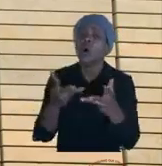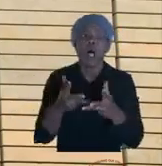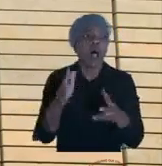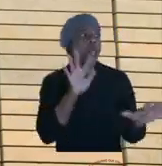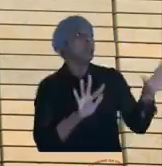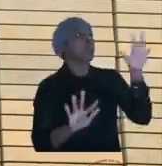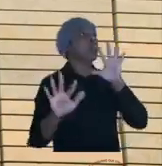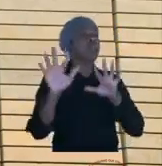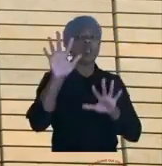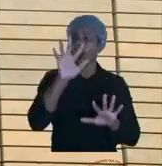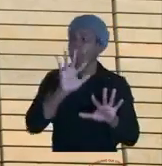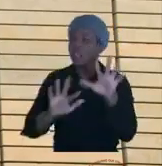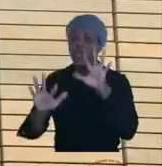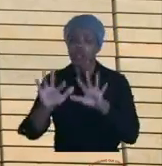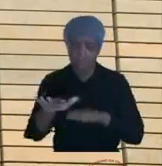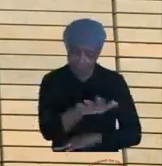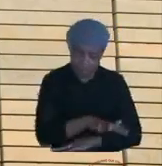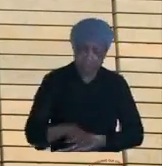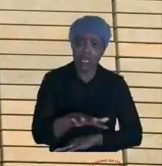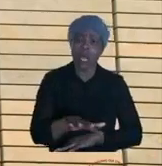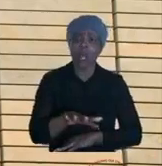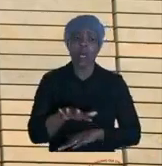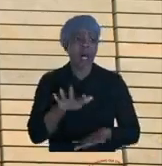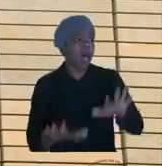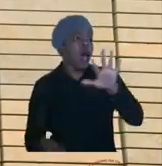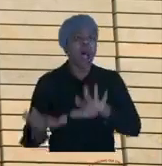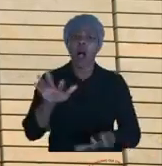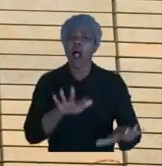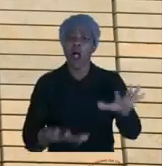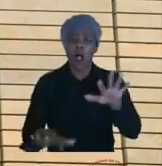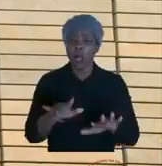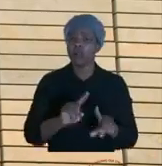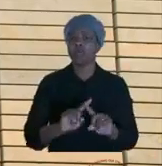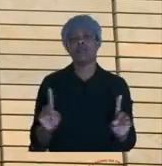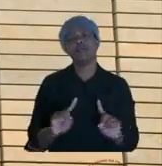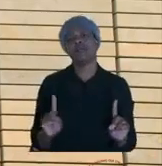is only sand, sand, and sand.